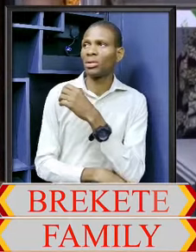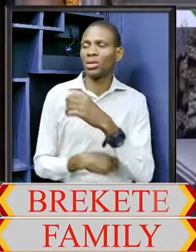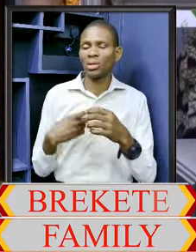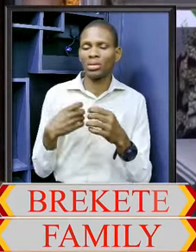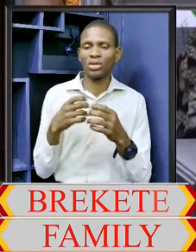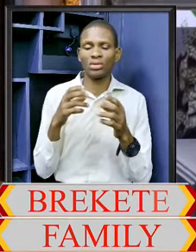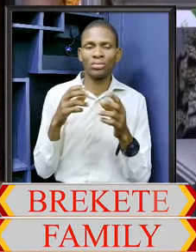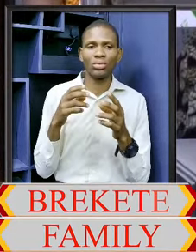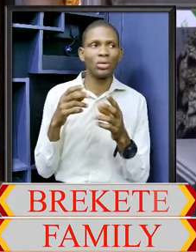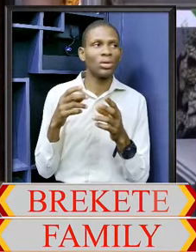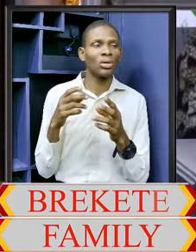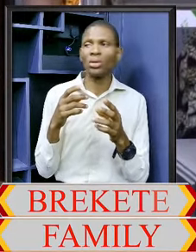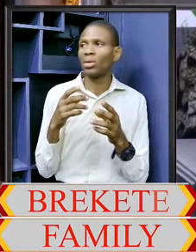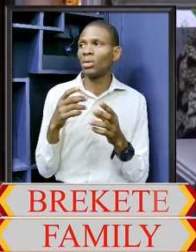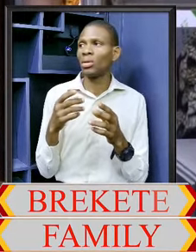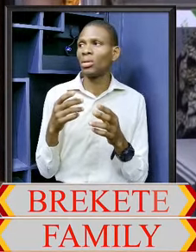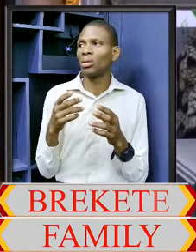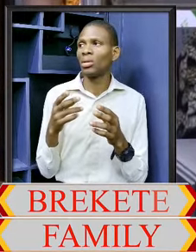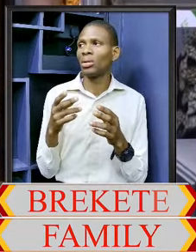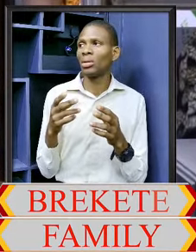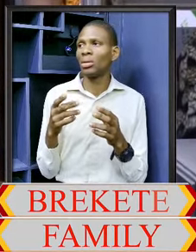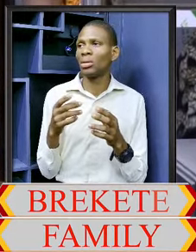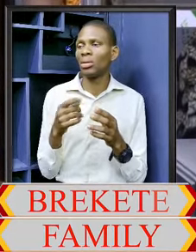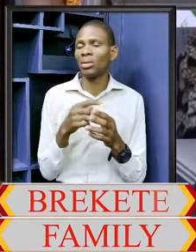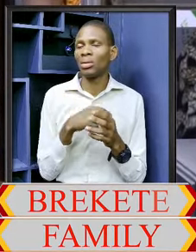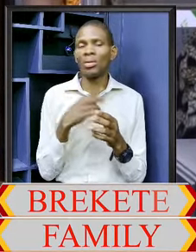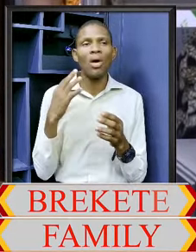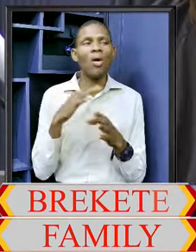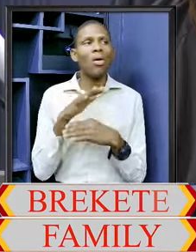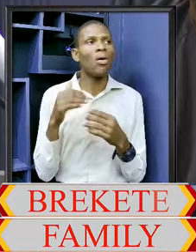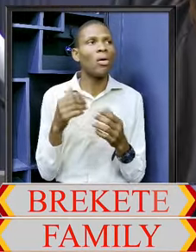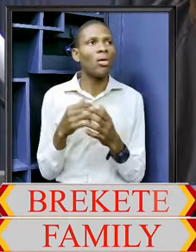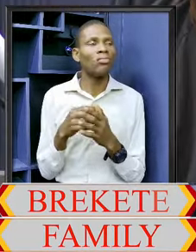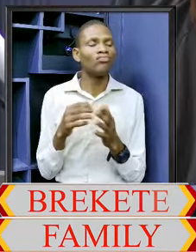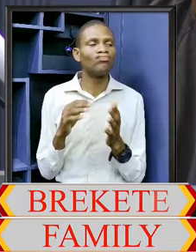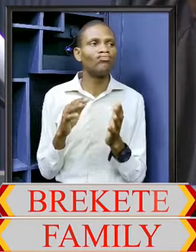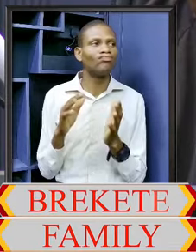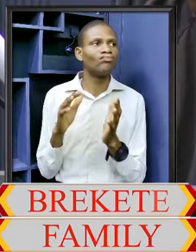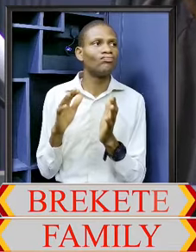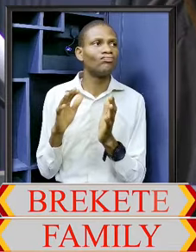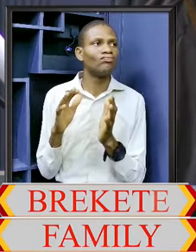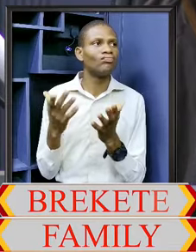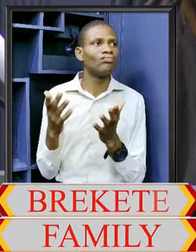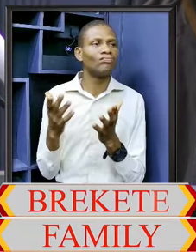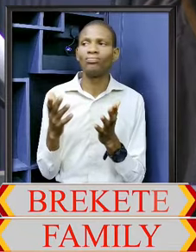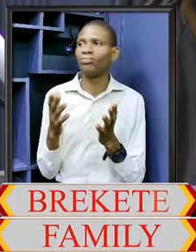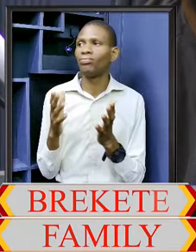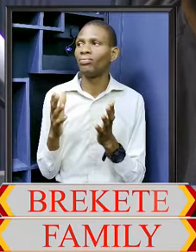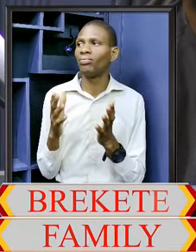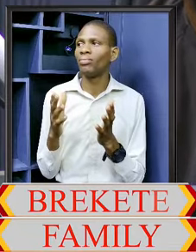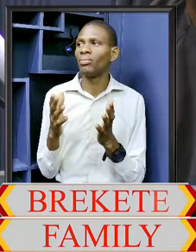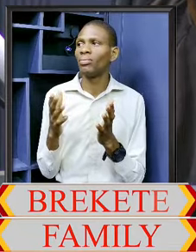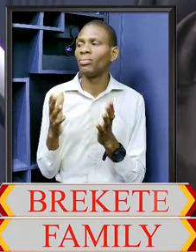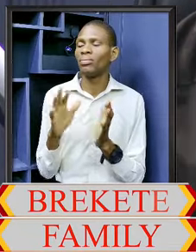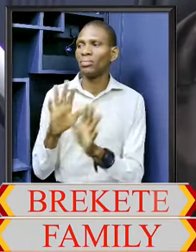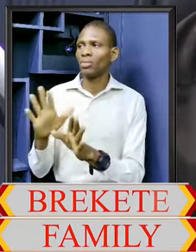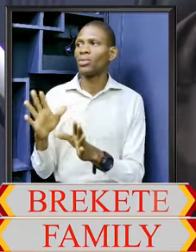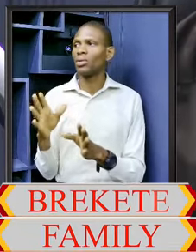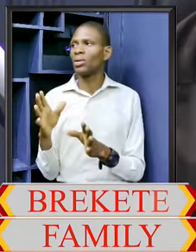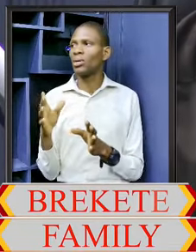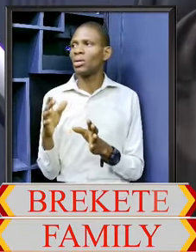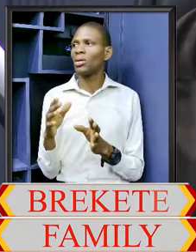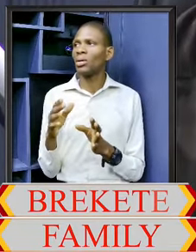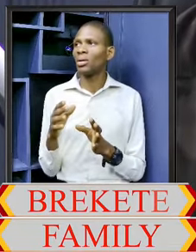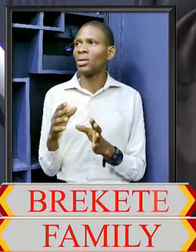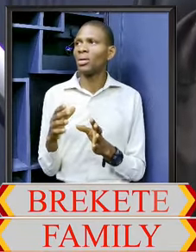before. They endorse you too? Yes, we're all endorsed. Yes. You can't wake up say you don't want the endorsement. Yeah,